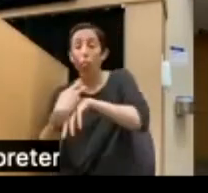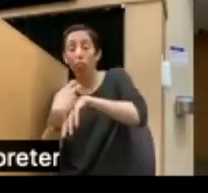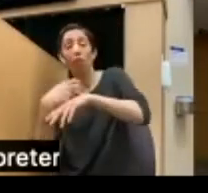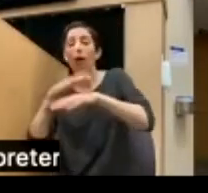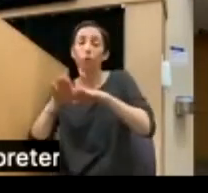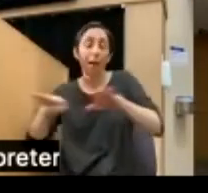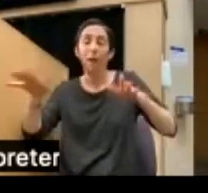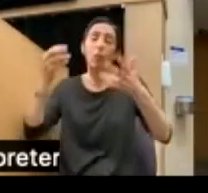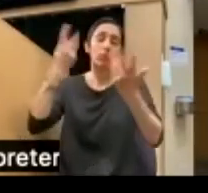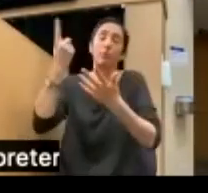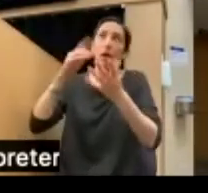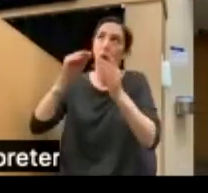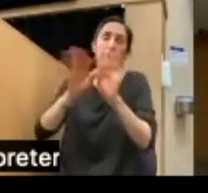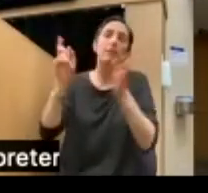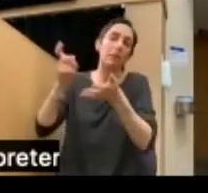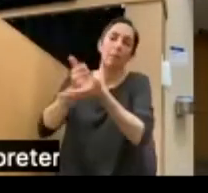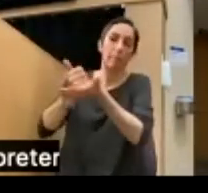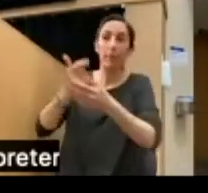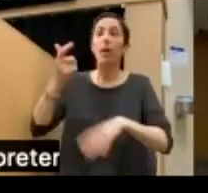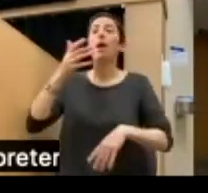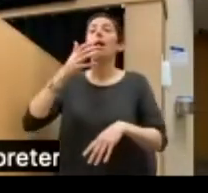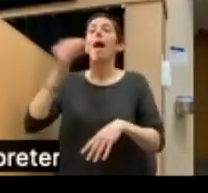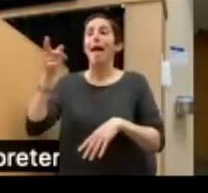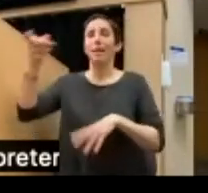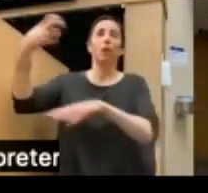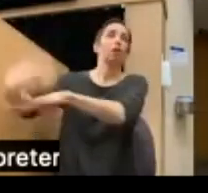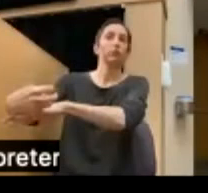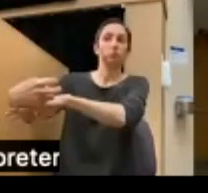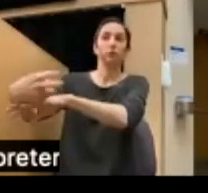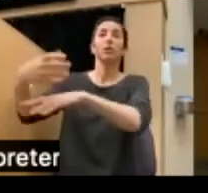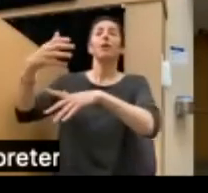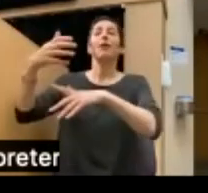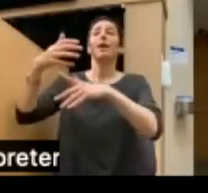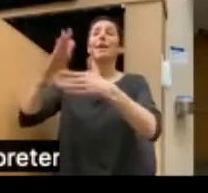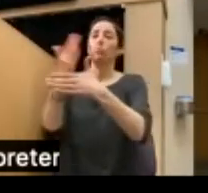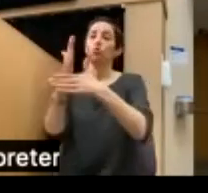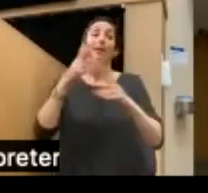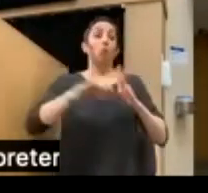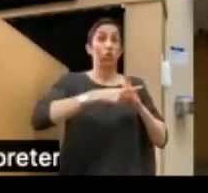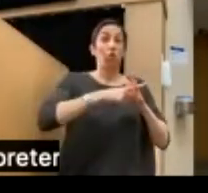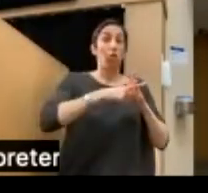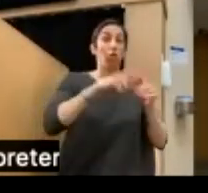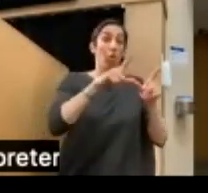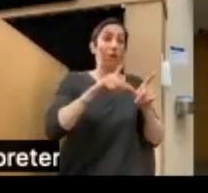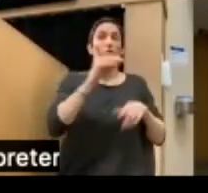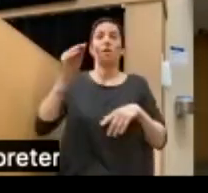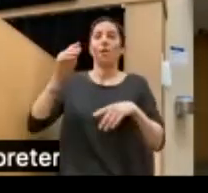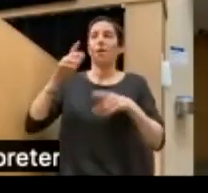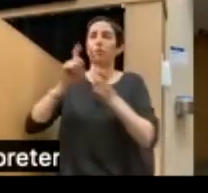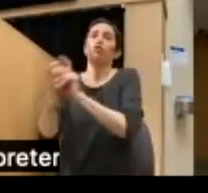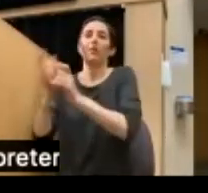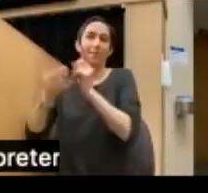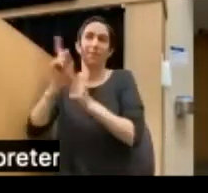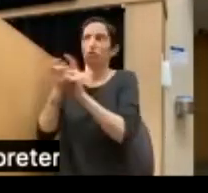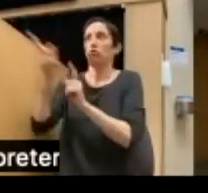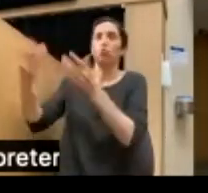don't know if this is true or not, but it's been described to me that they practically had to like step over the person to like get to where they were going. And it